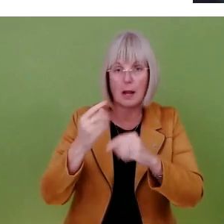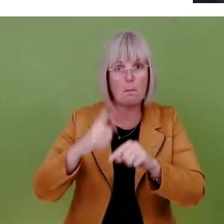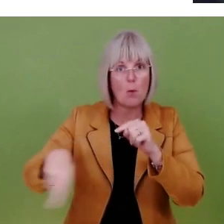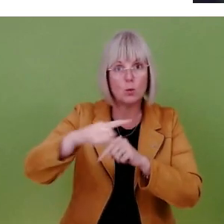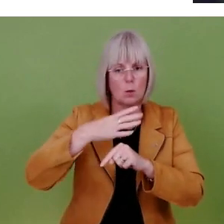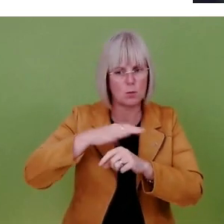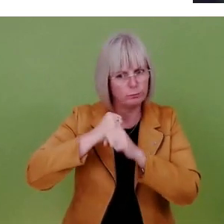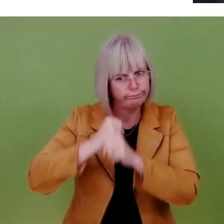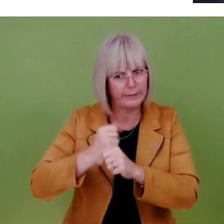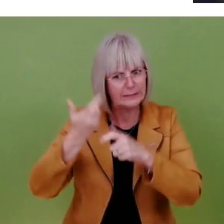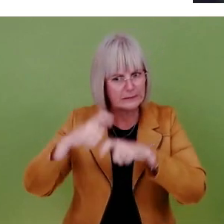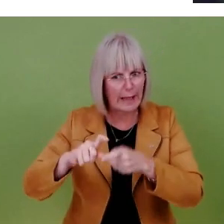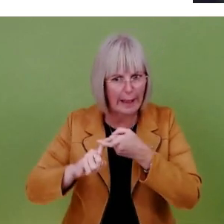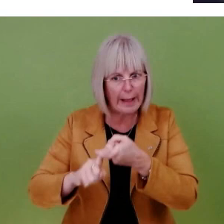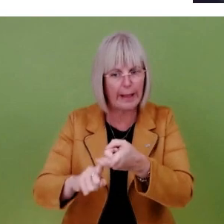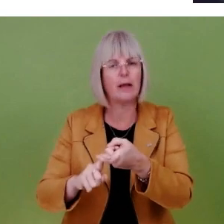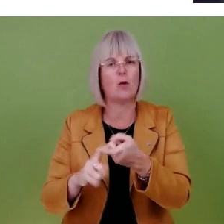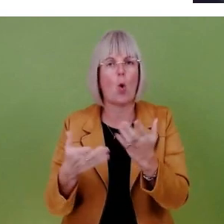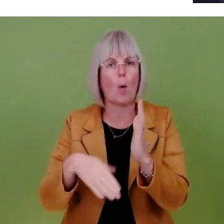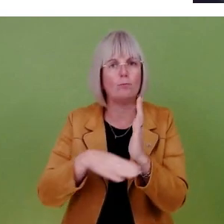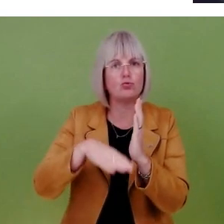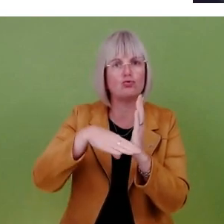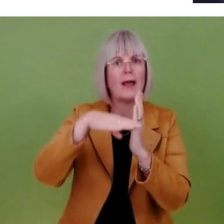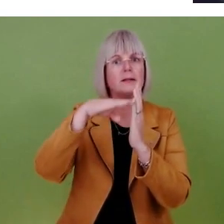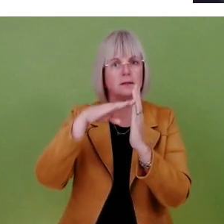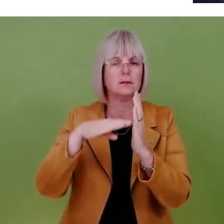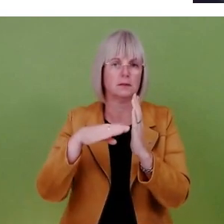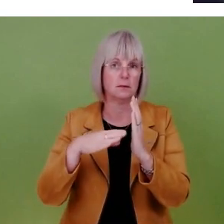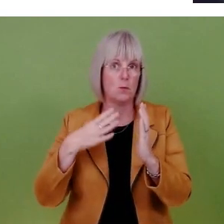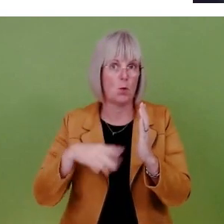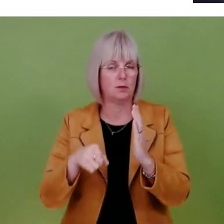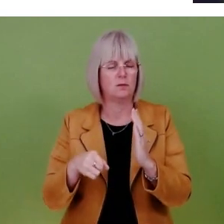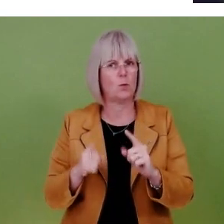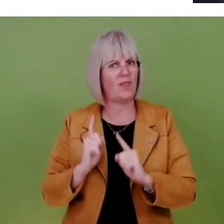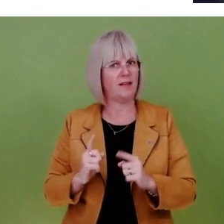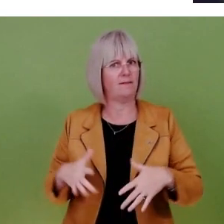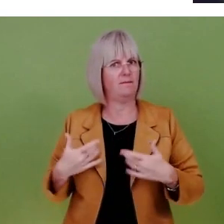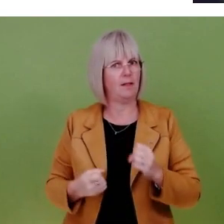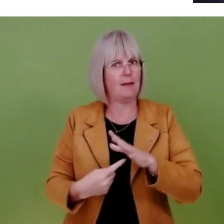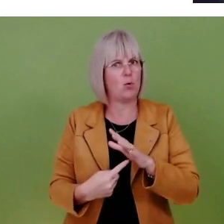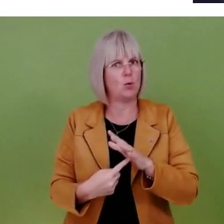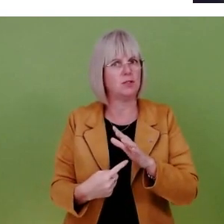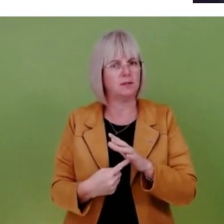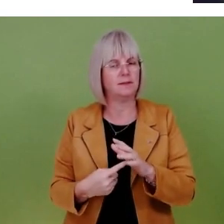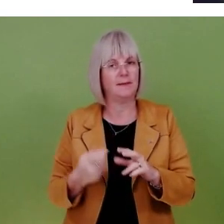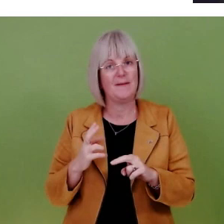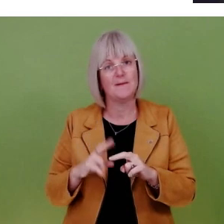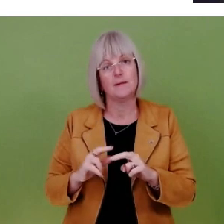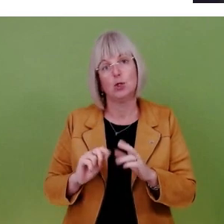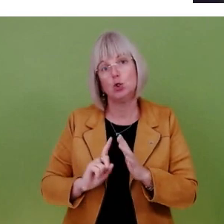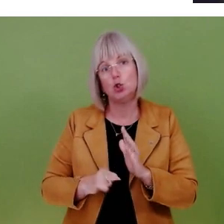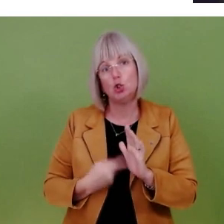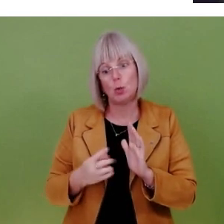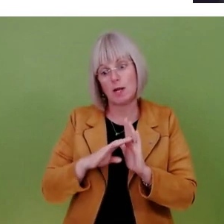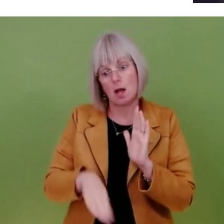more senior roles within the profession. And that feels really important, because if we can retain our more junior representative